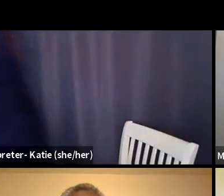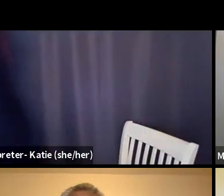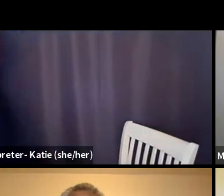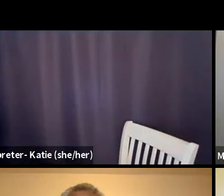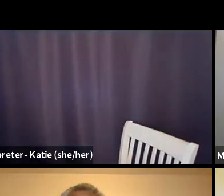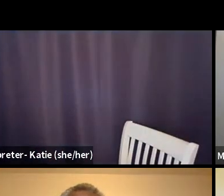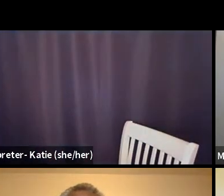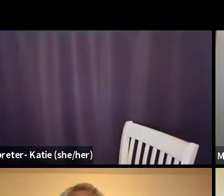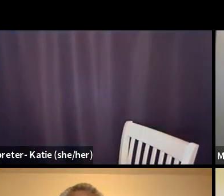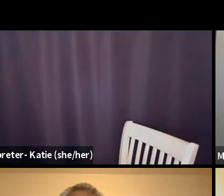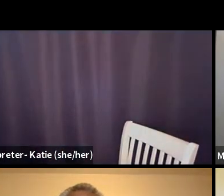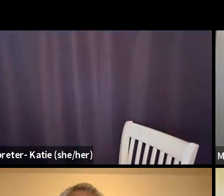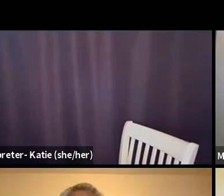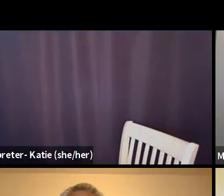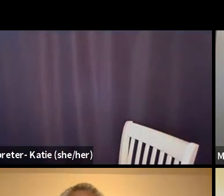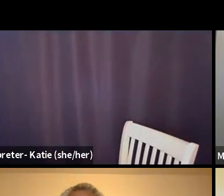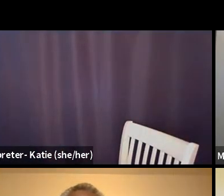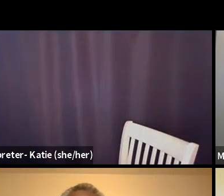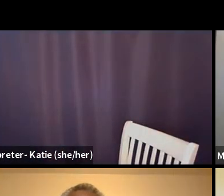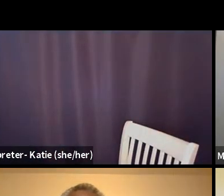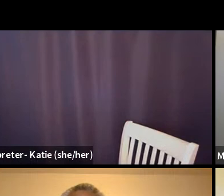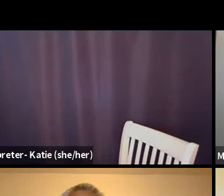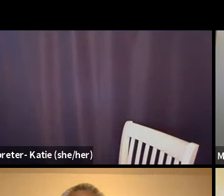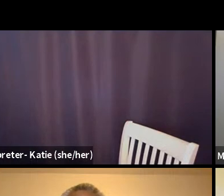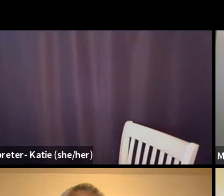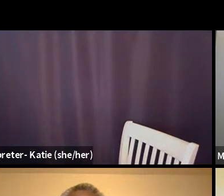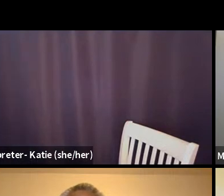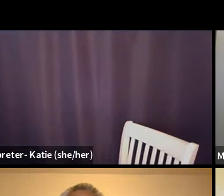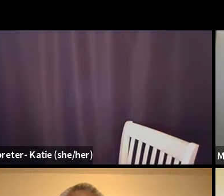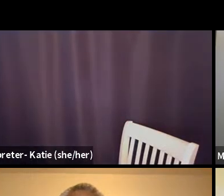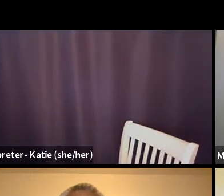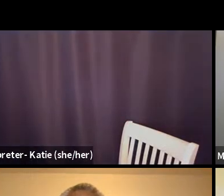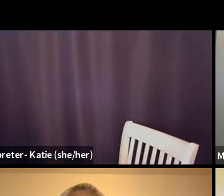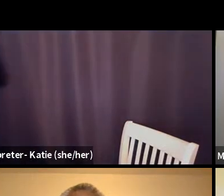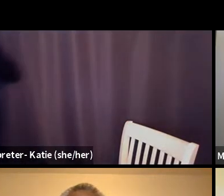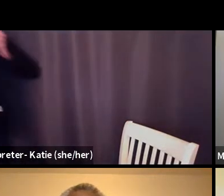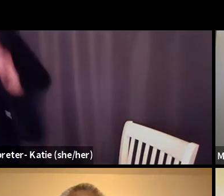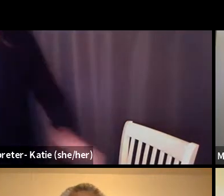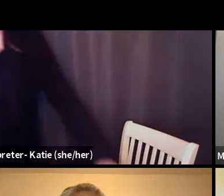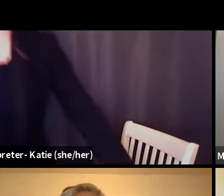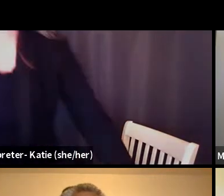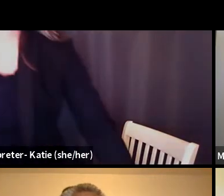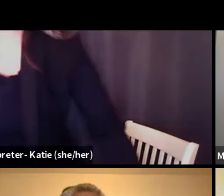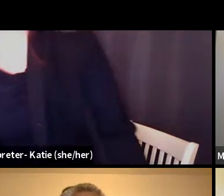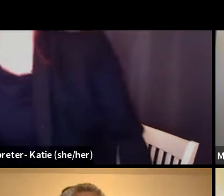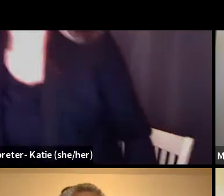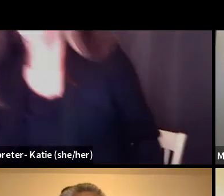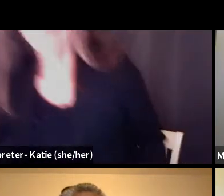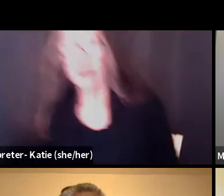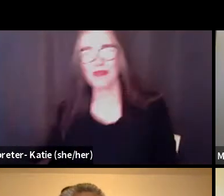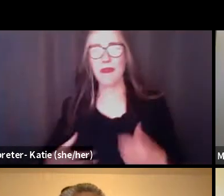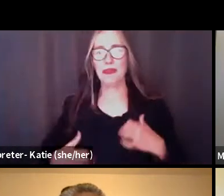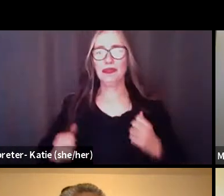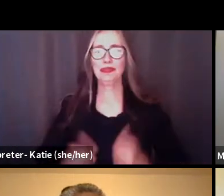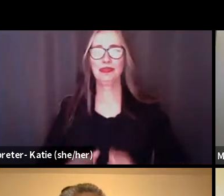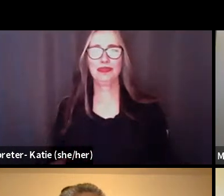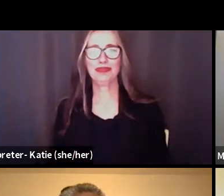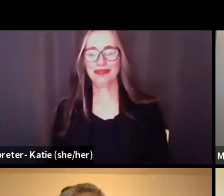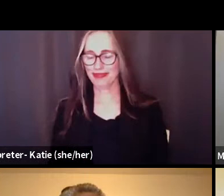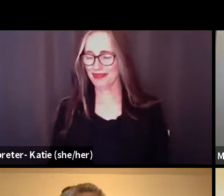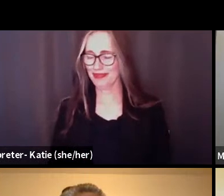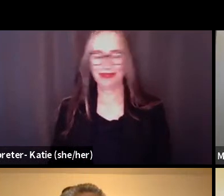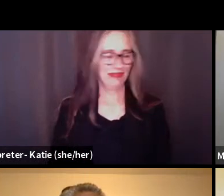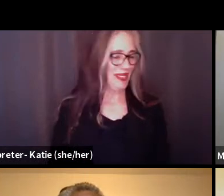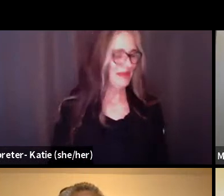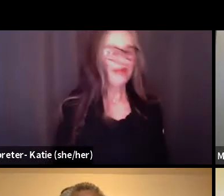is that our intro i'm gonna introduce mirrors oh yeah let's just get that interpreter so um yeah pretty yeah give them a chance thank you